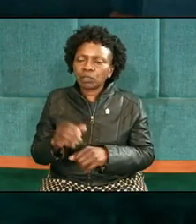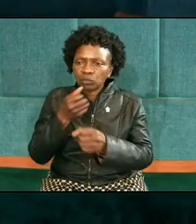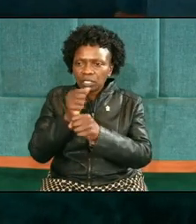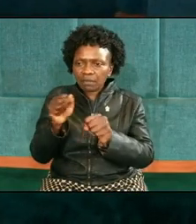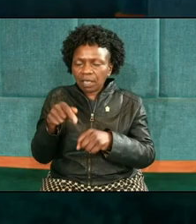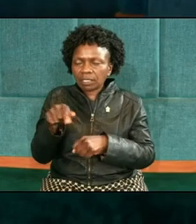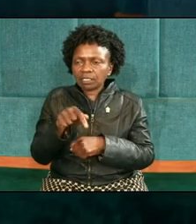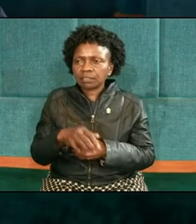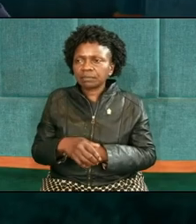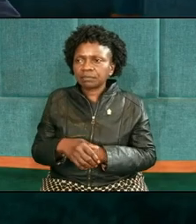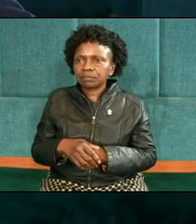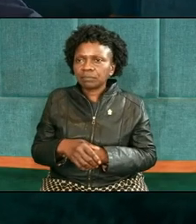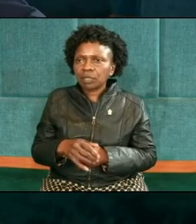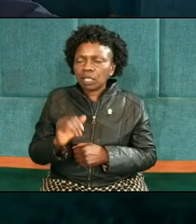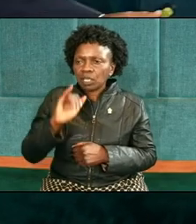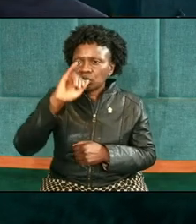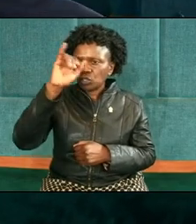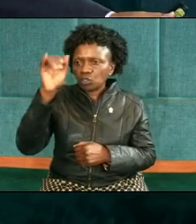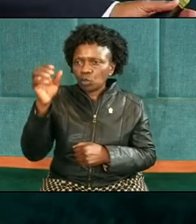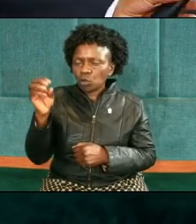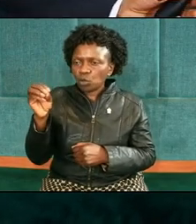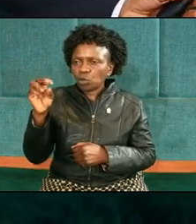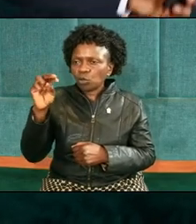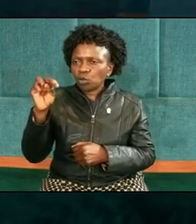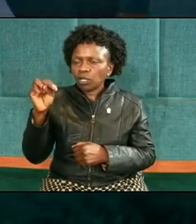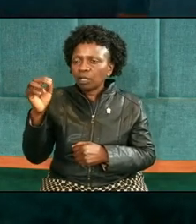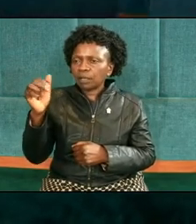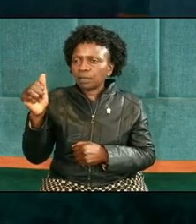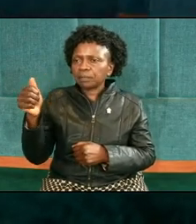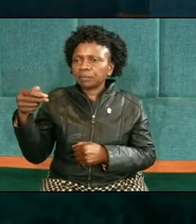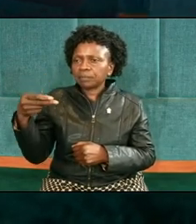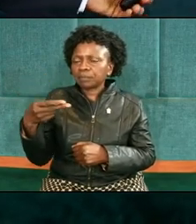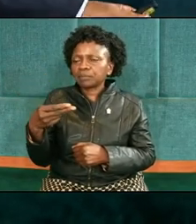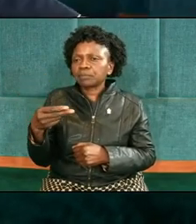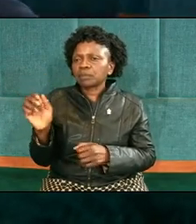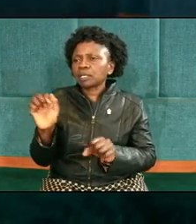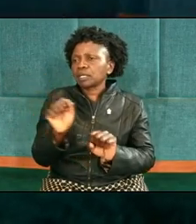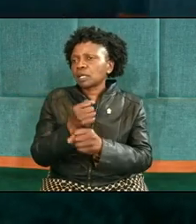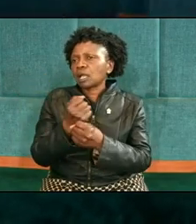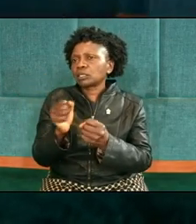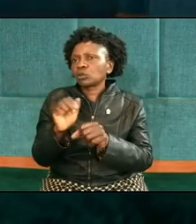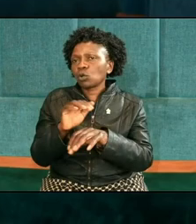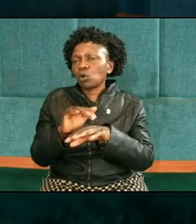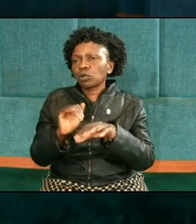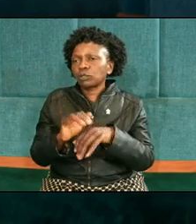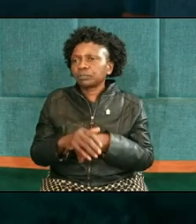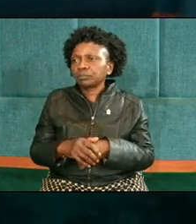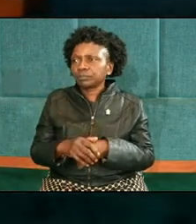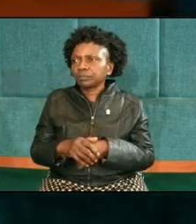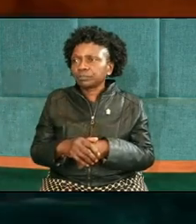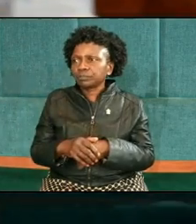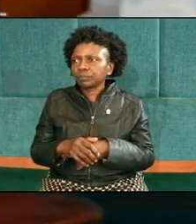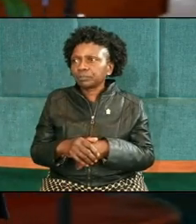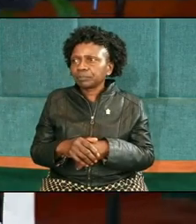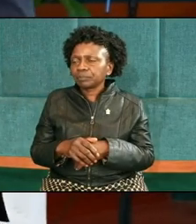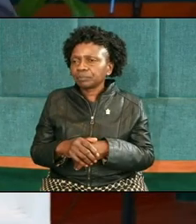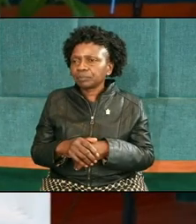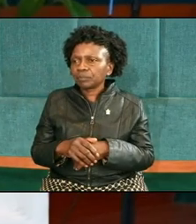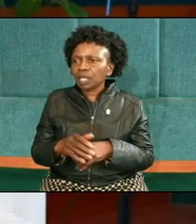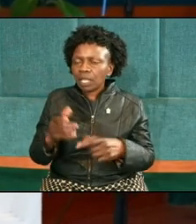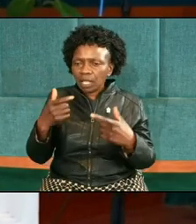us. Jonah can't call. Point one. Point two. Can I let you